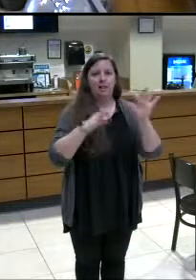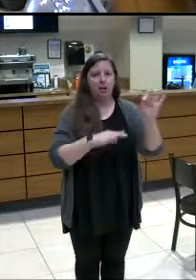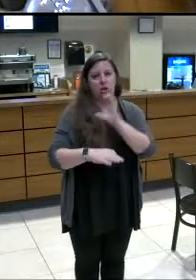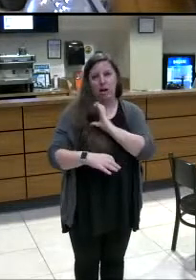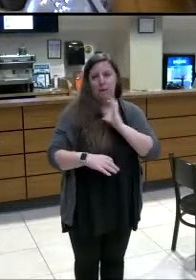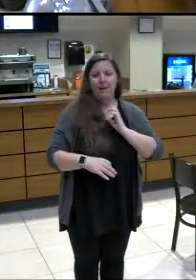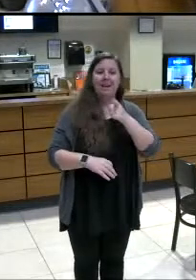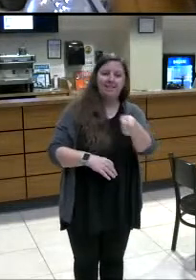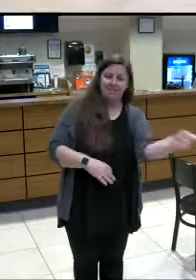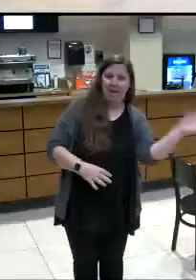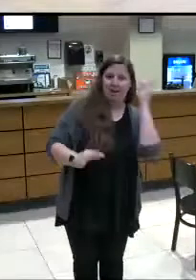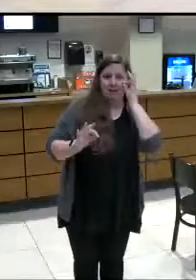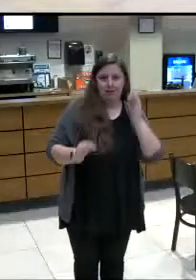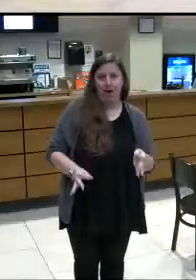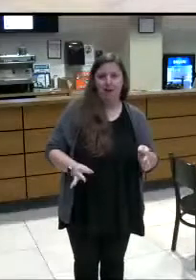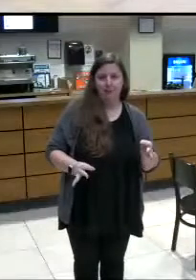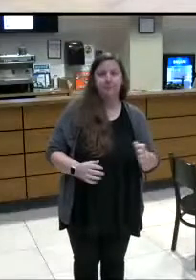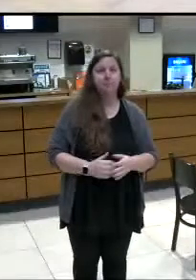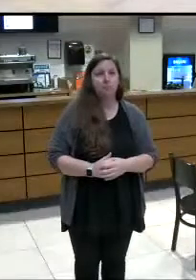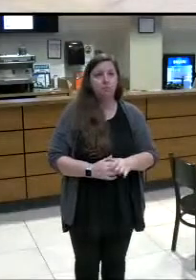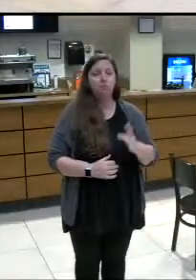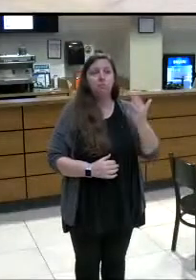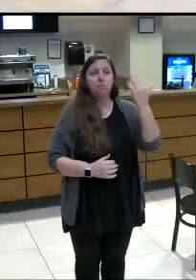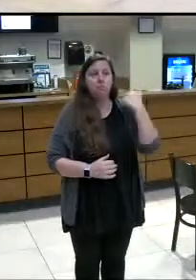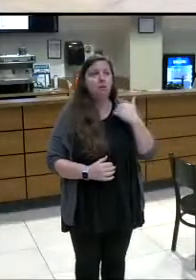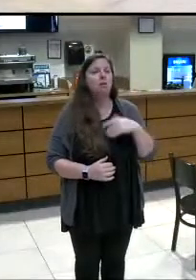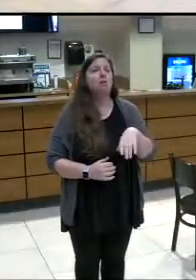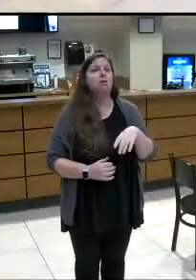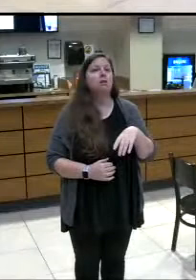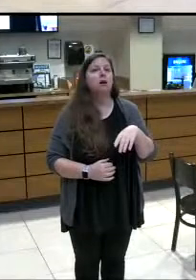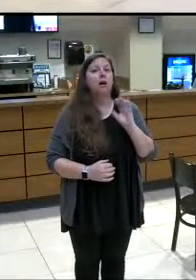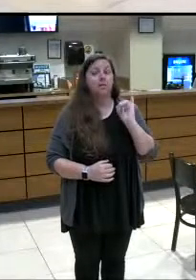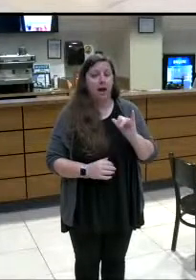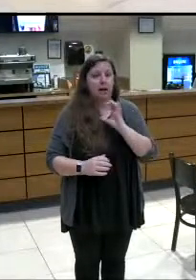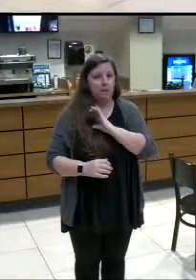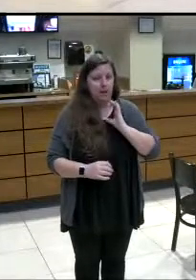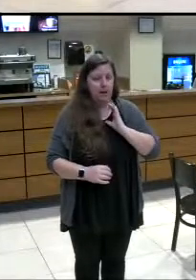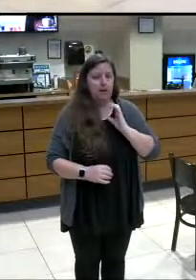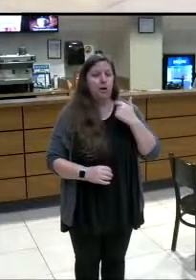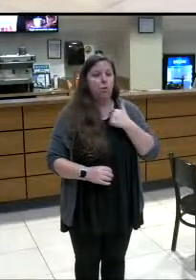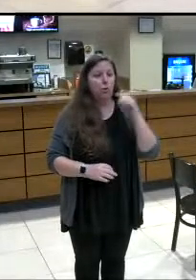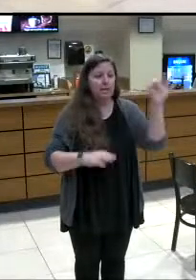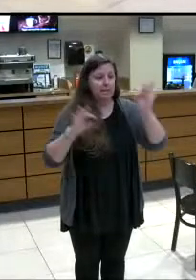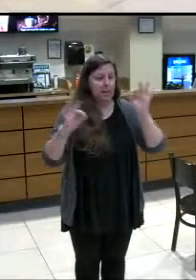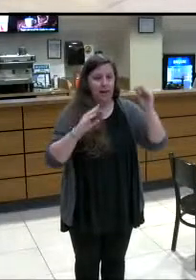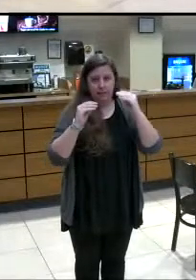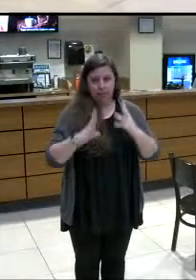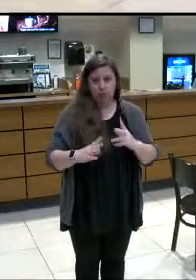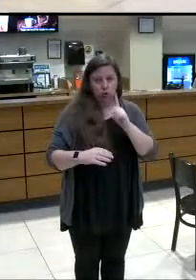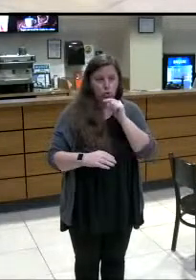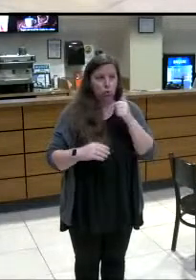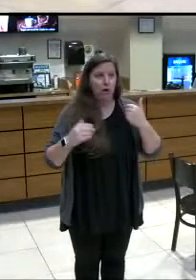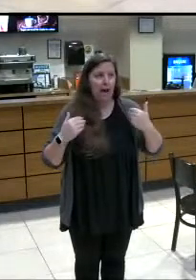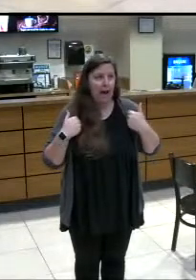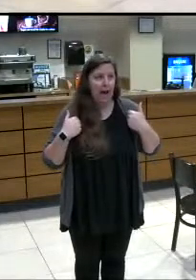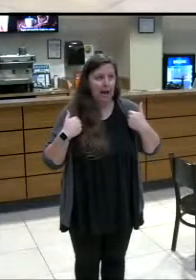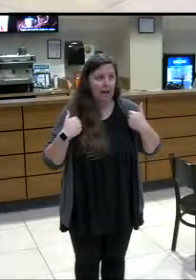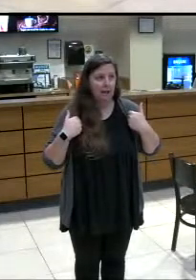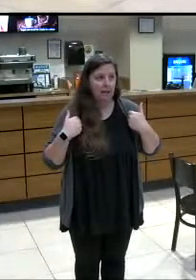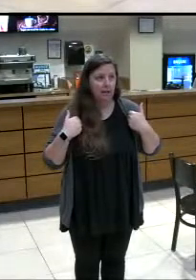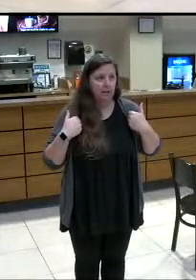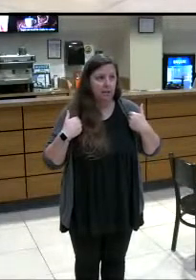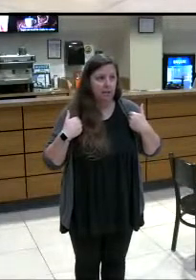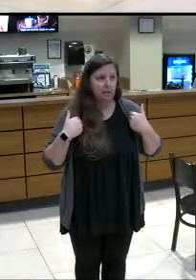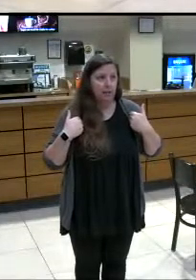In the selection committee, going back to SGPs and connecting it, we selected teachers that had increased student outcomes